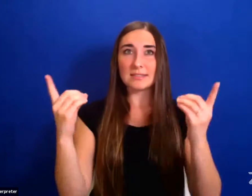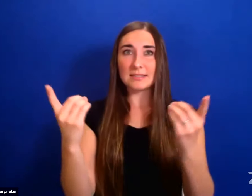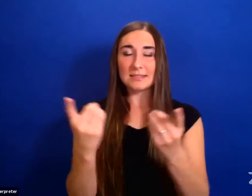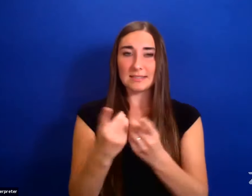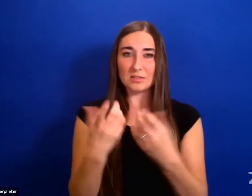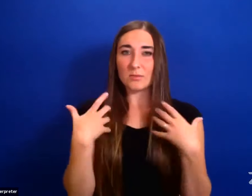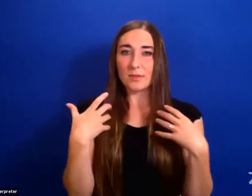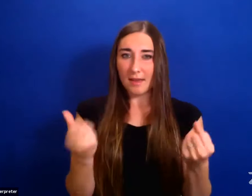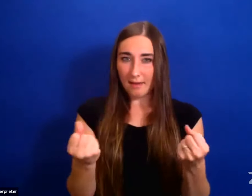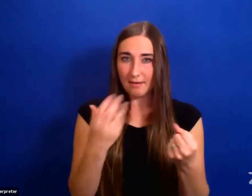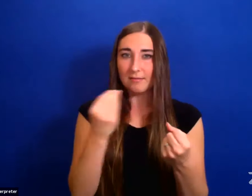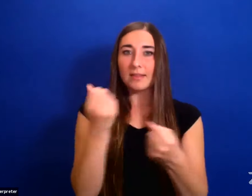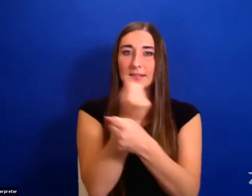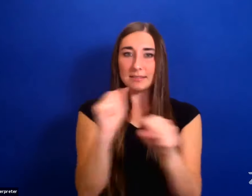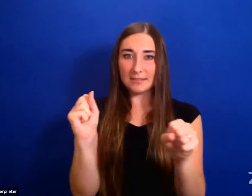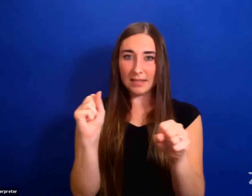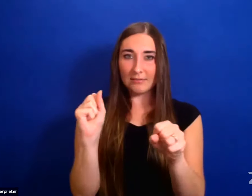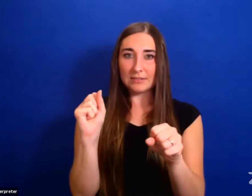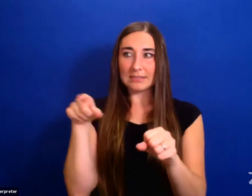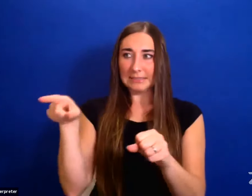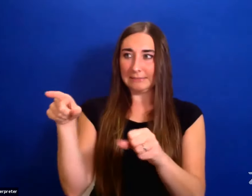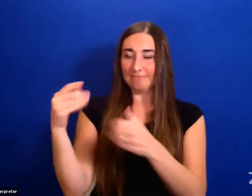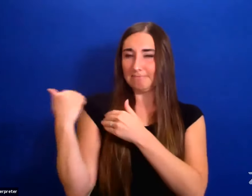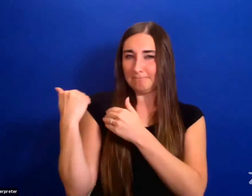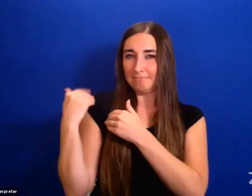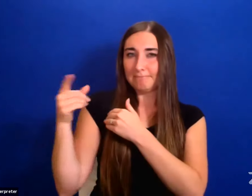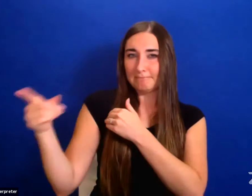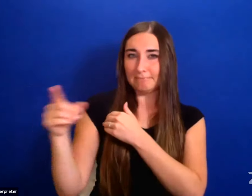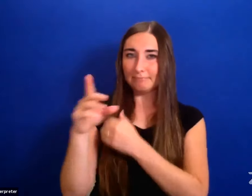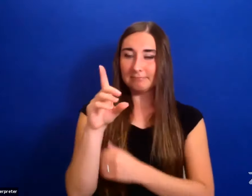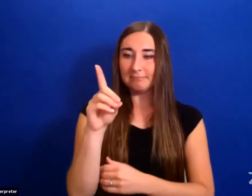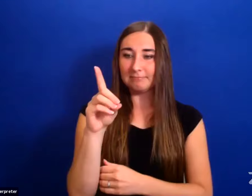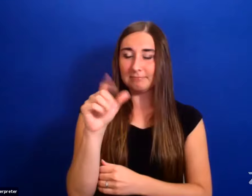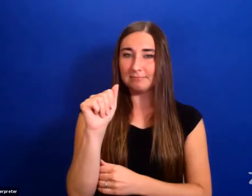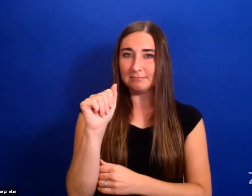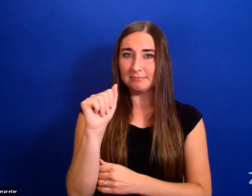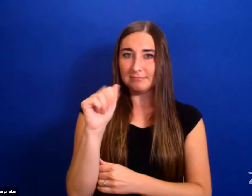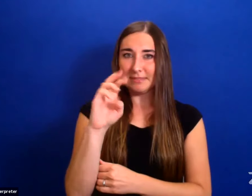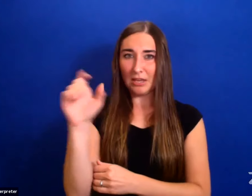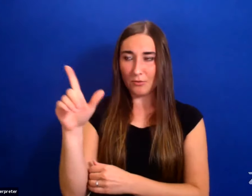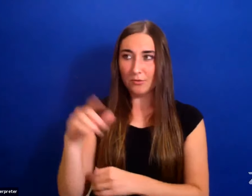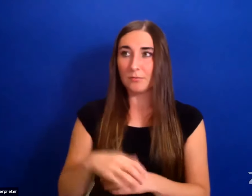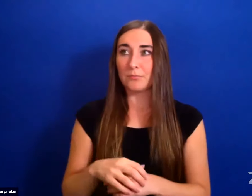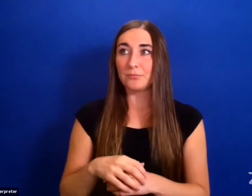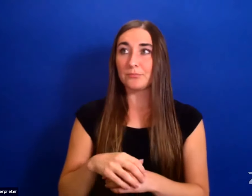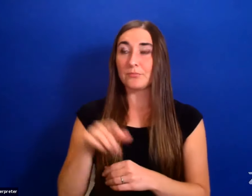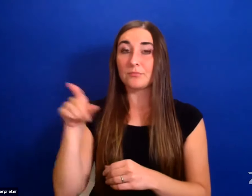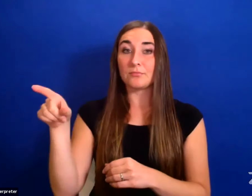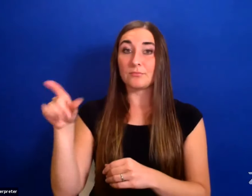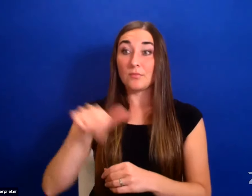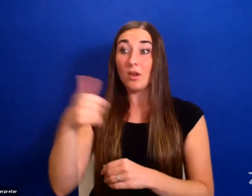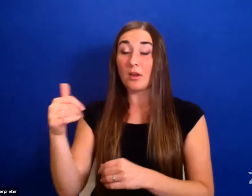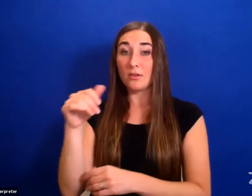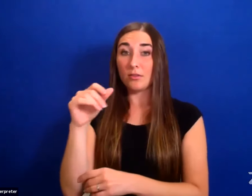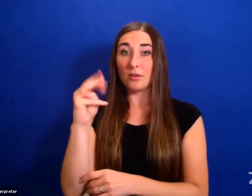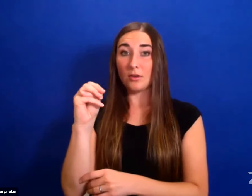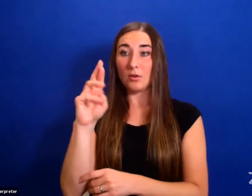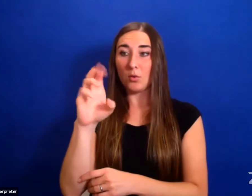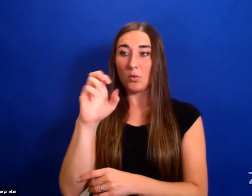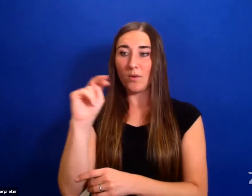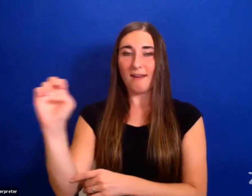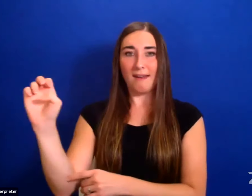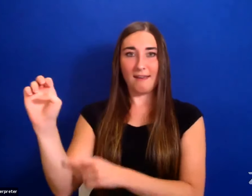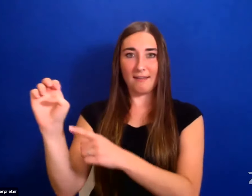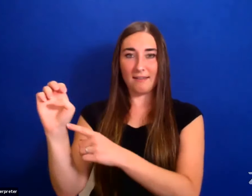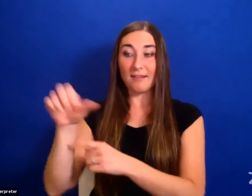Health and Safety Officer, Darren Cousineau, our Vice President of Student Services, Renee Craig Marius,